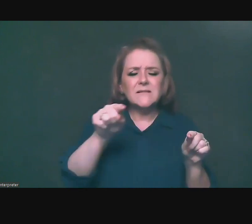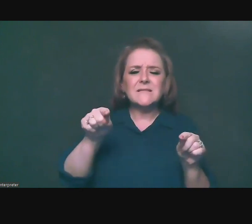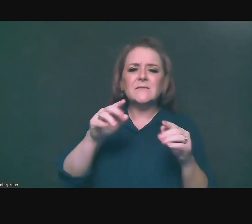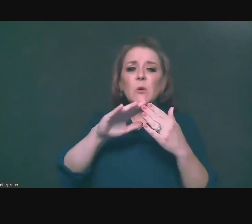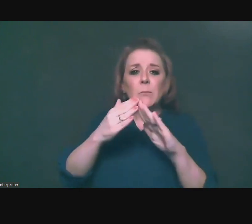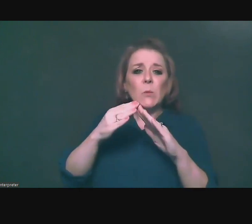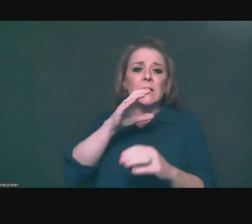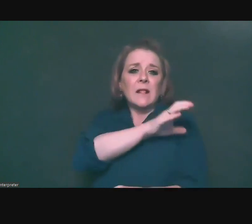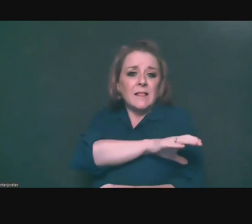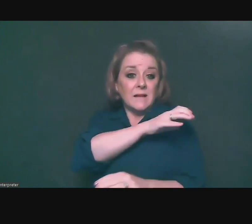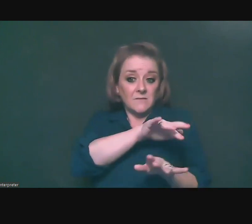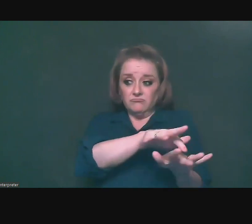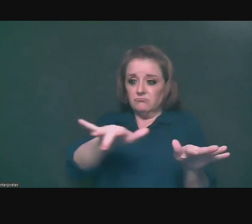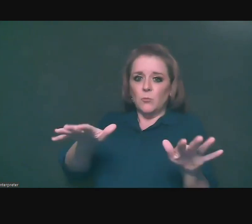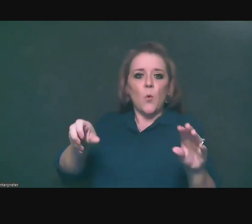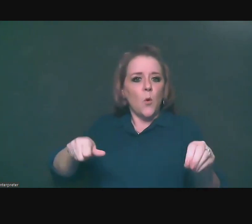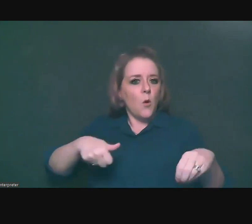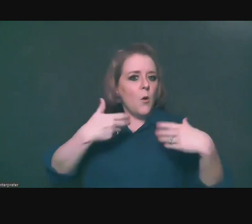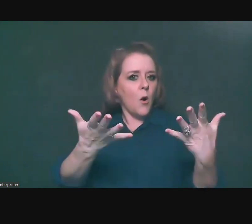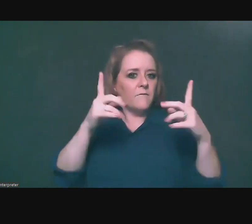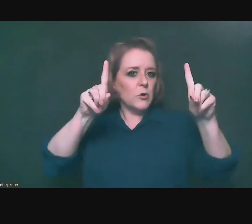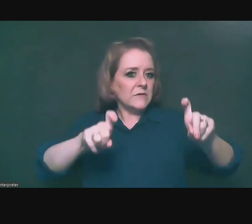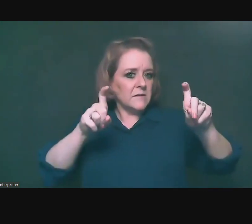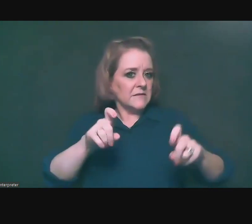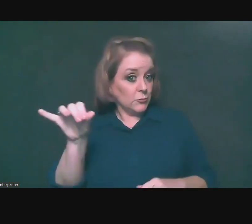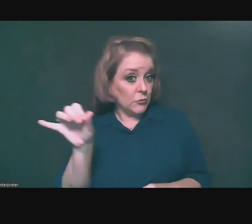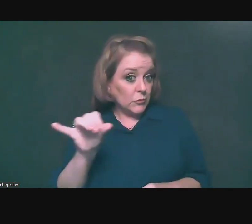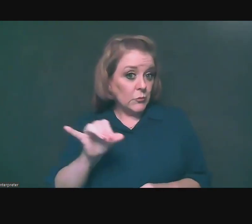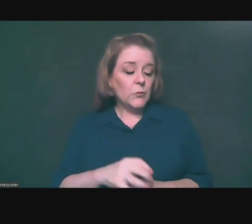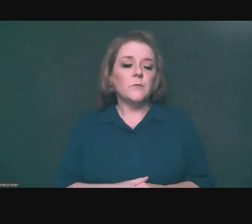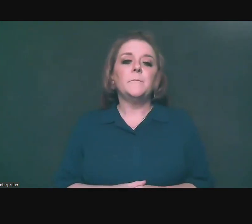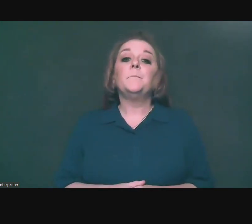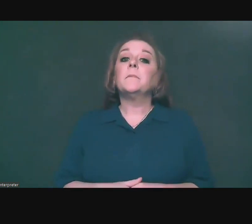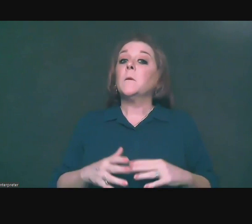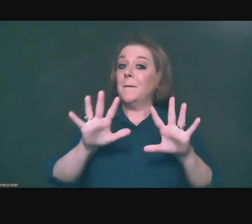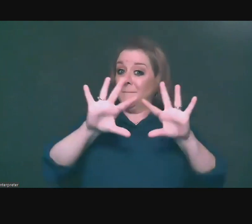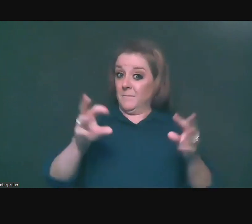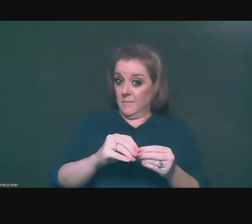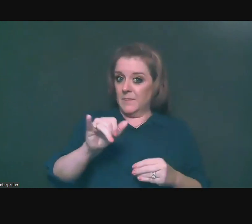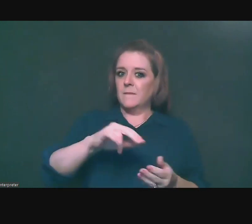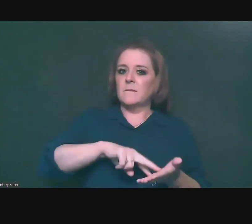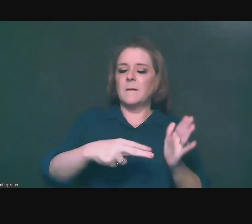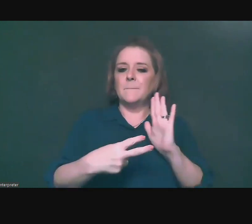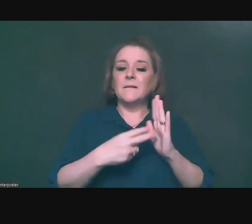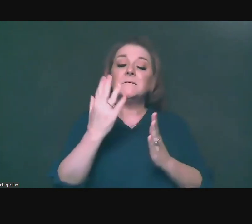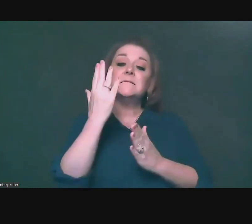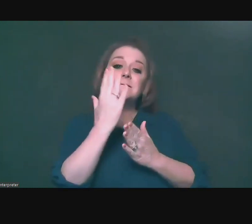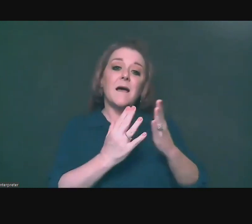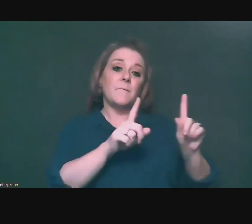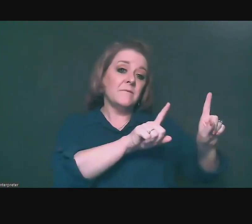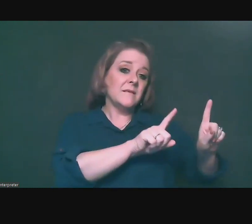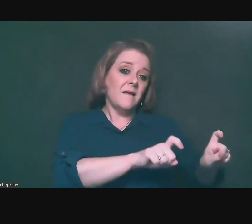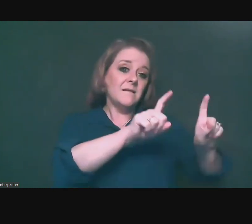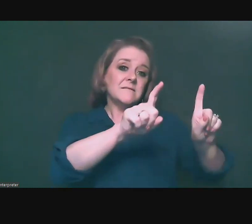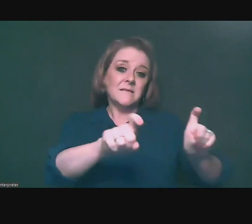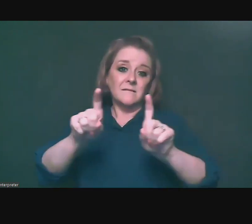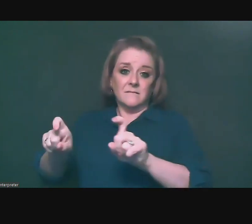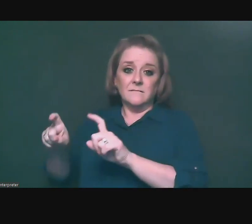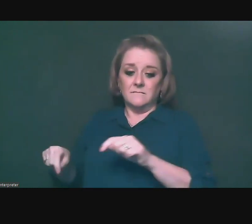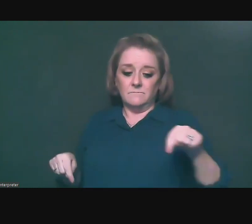community clinics. With this said, there are some changes to some of the testing locations and